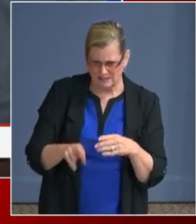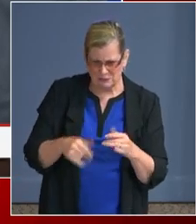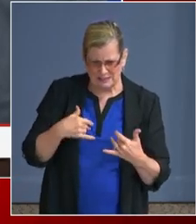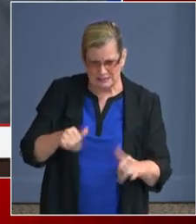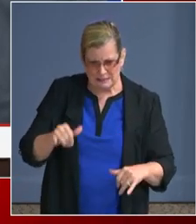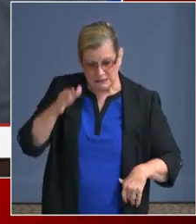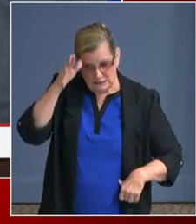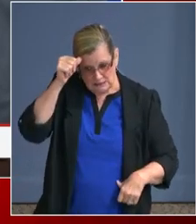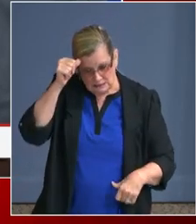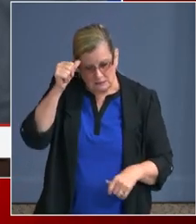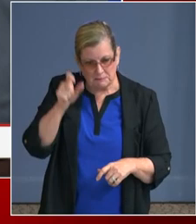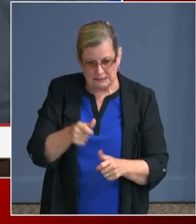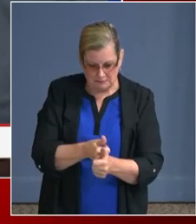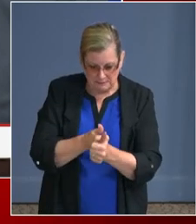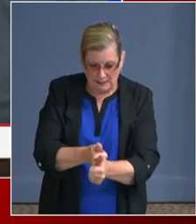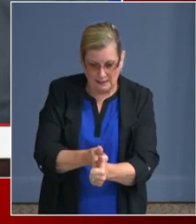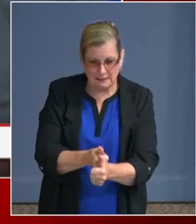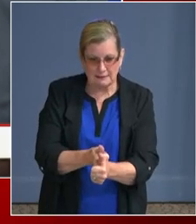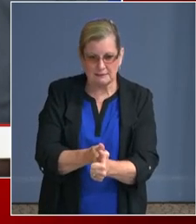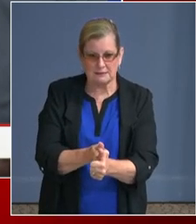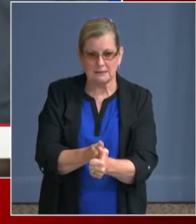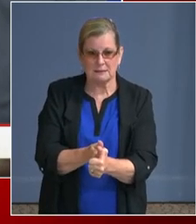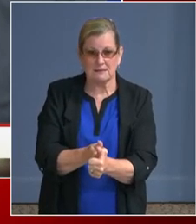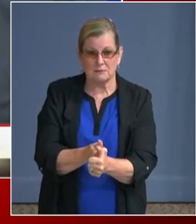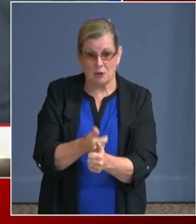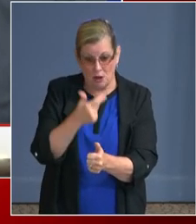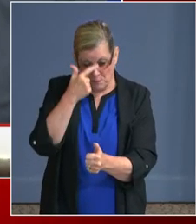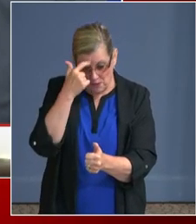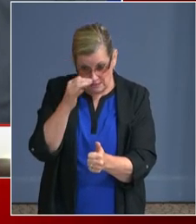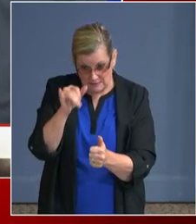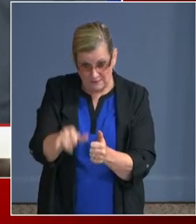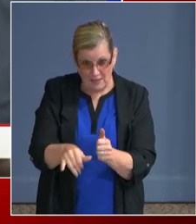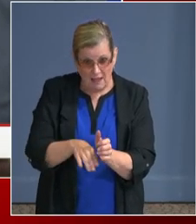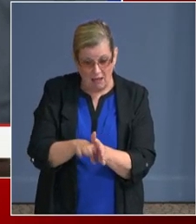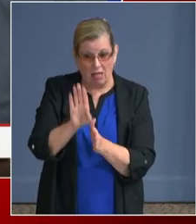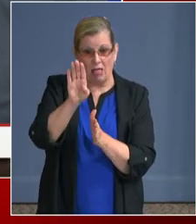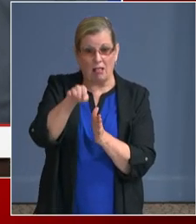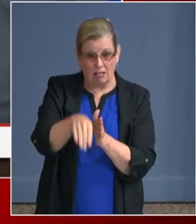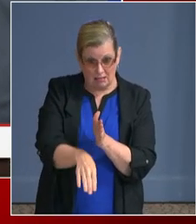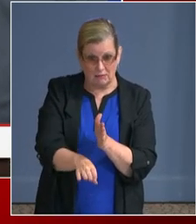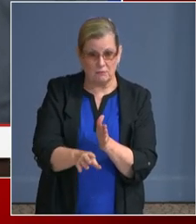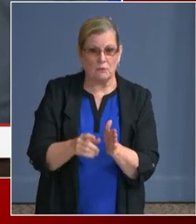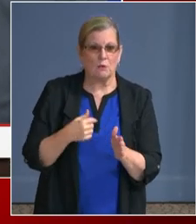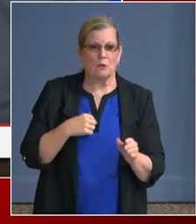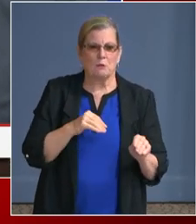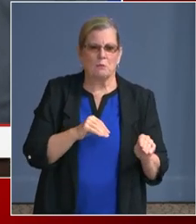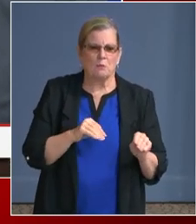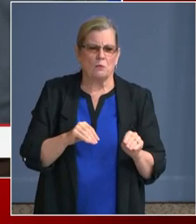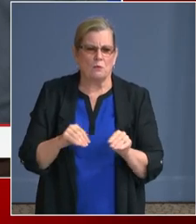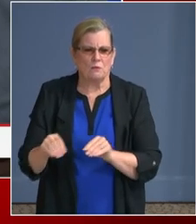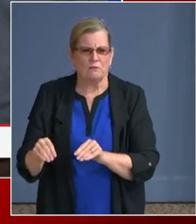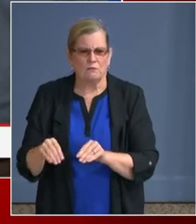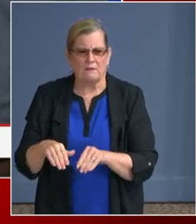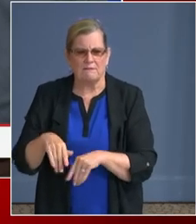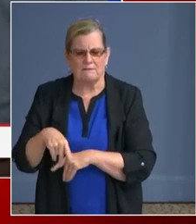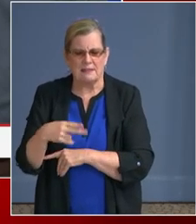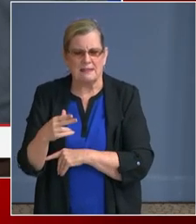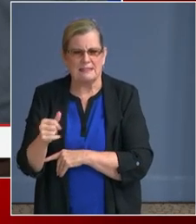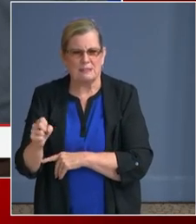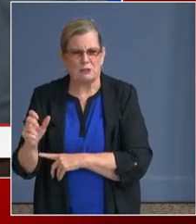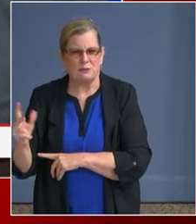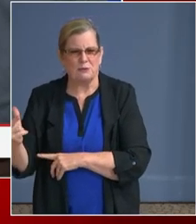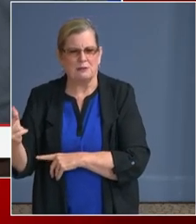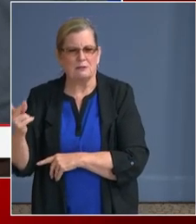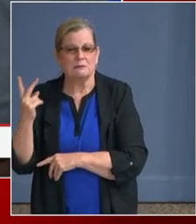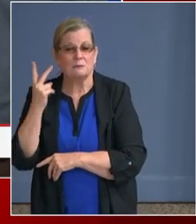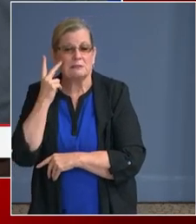reopening. Because of that, as we would have discussions about moving into phase 3, we need to see more